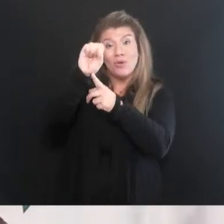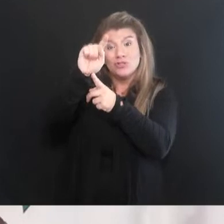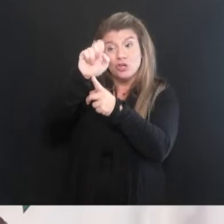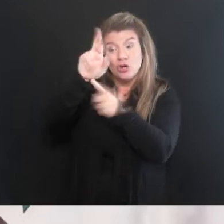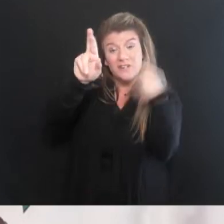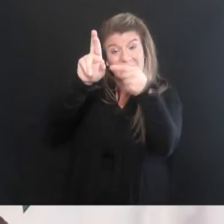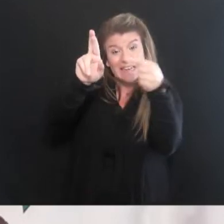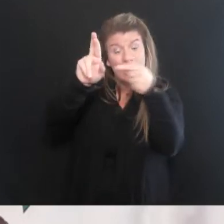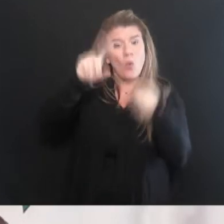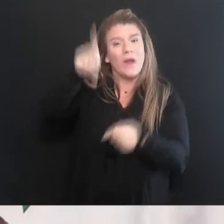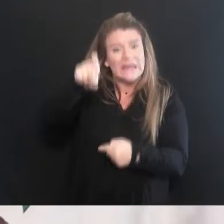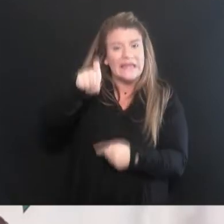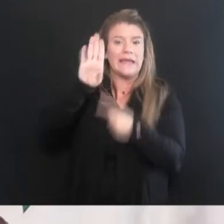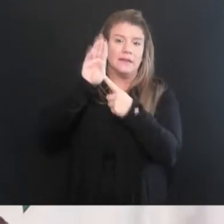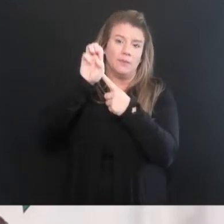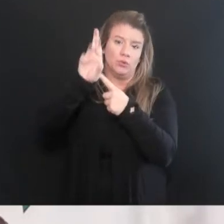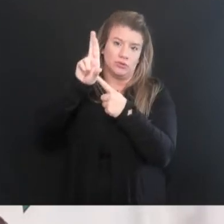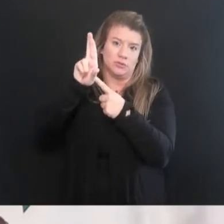get the boosters.